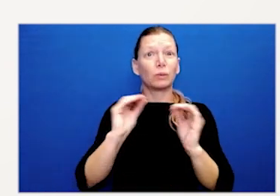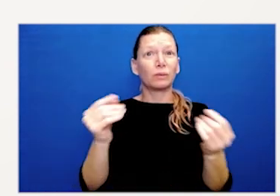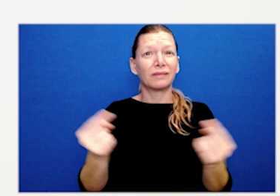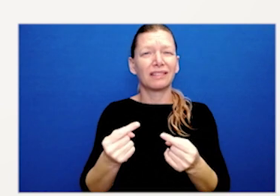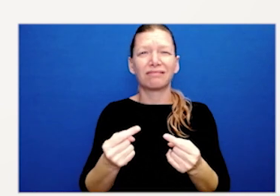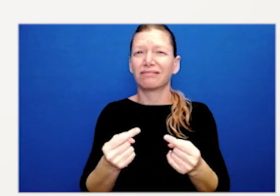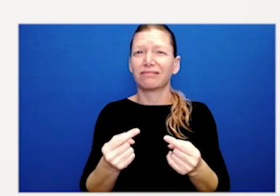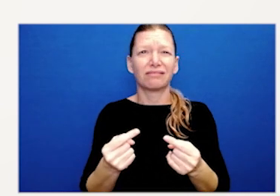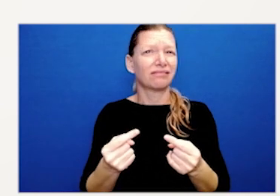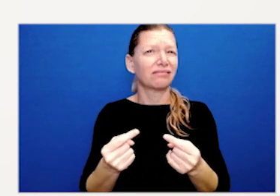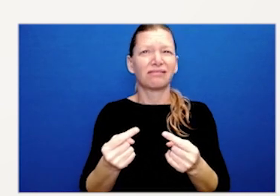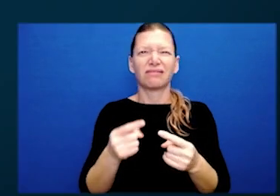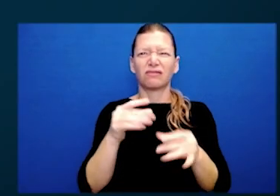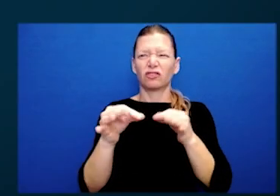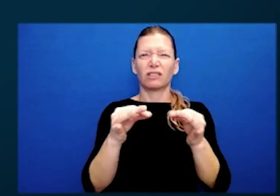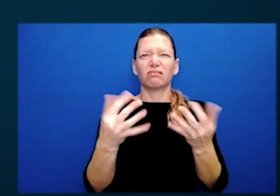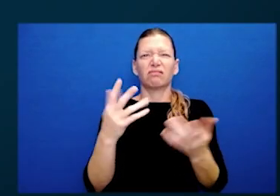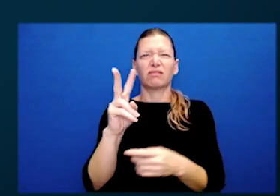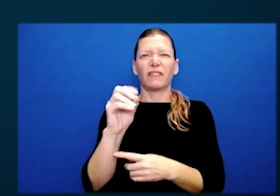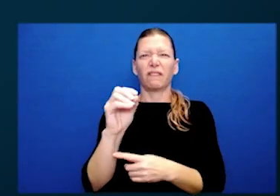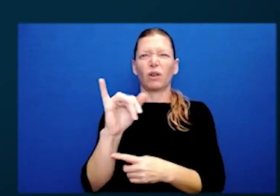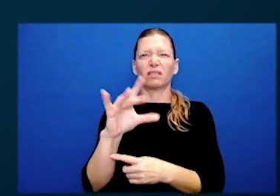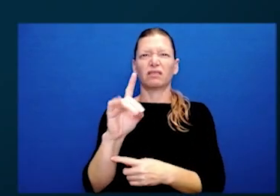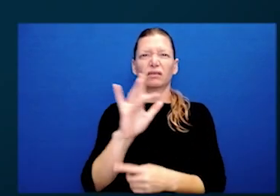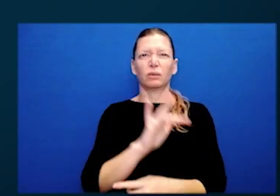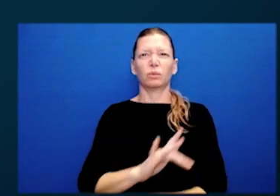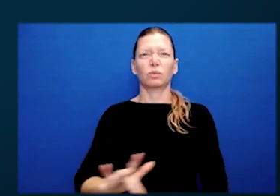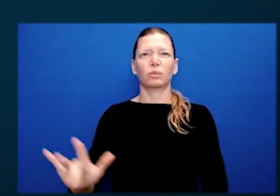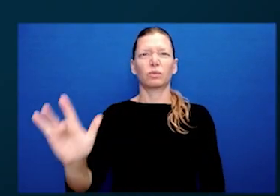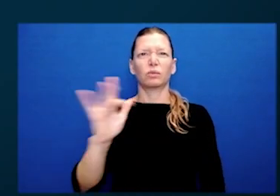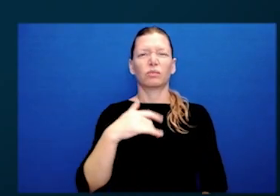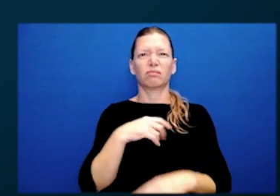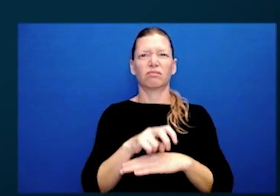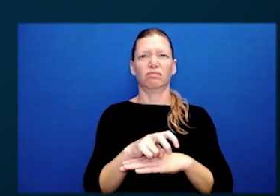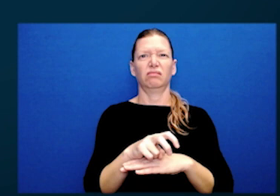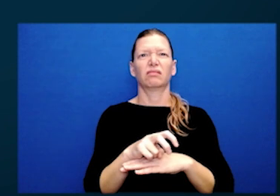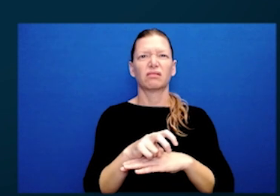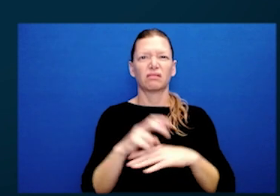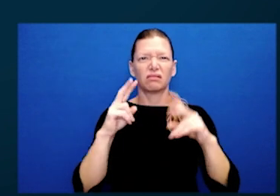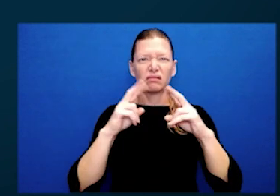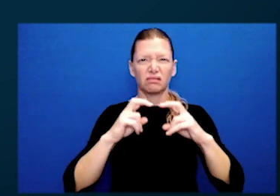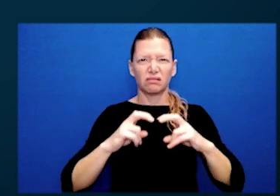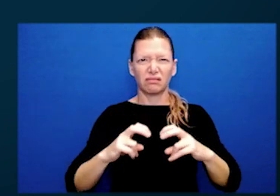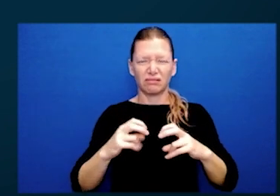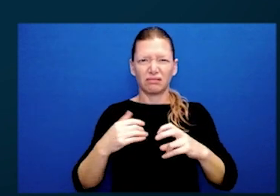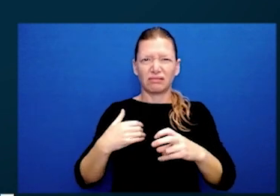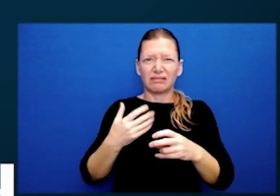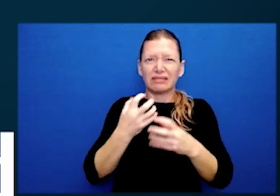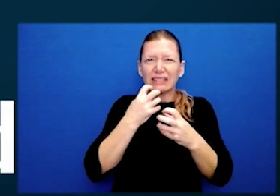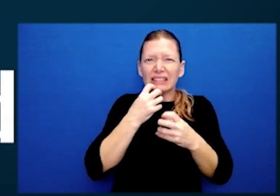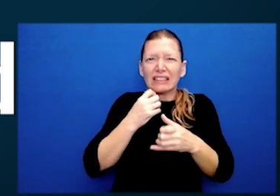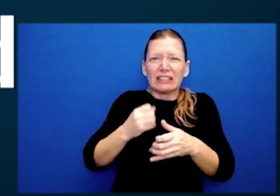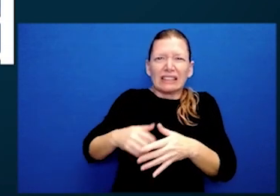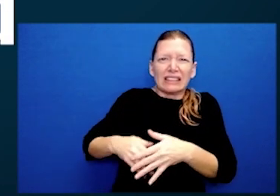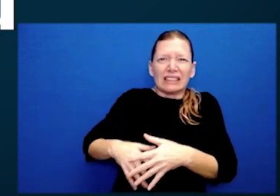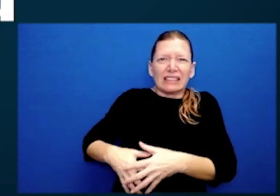Numb is not the absence of pain. It is the description of the void where one sits to examine